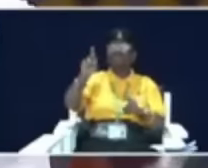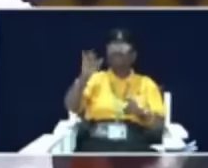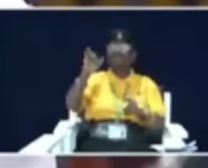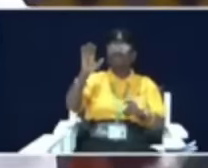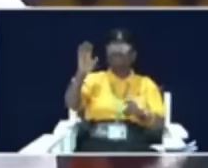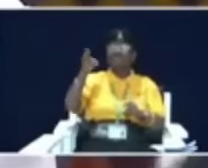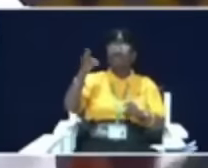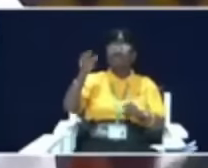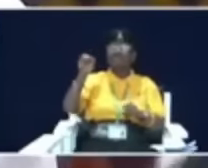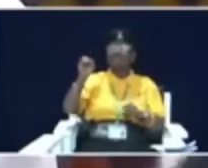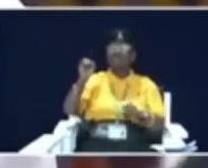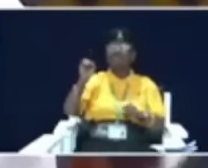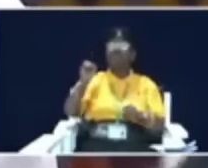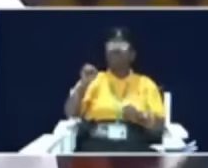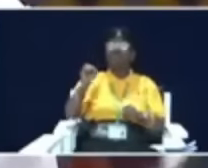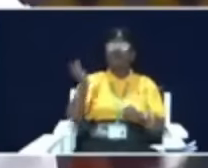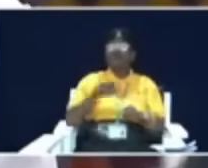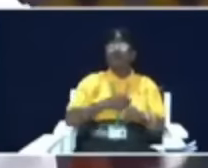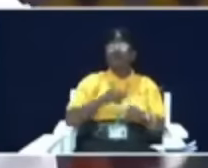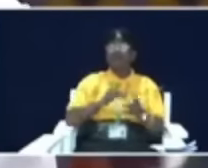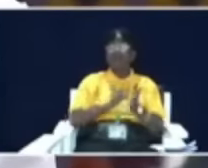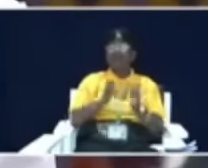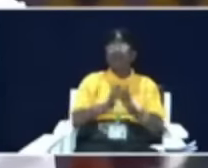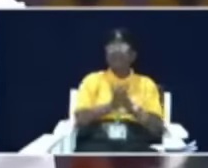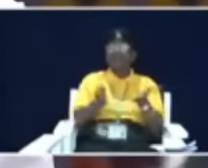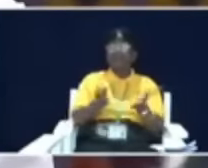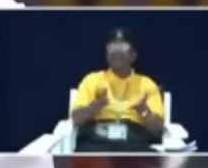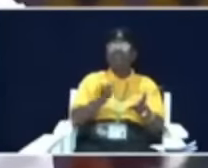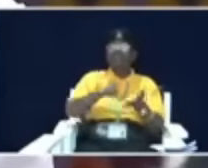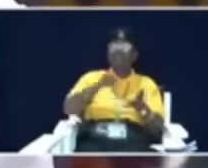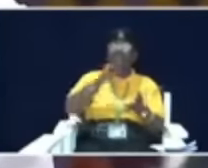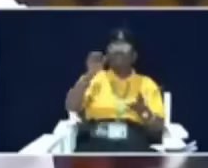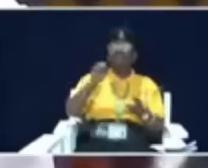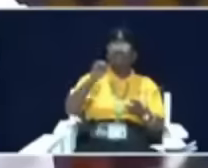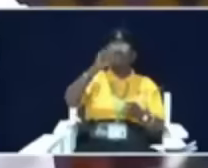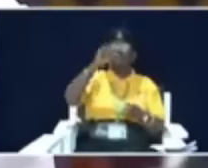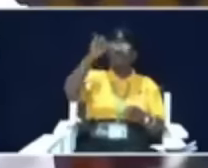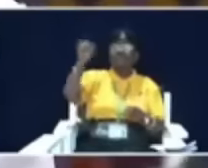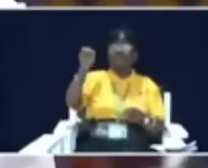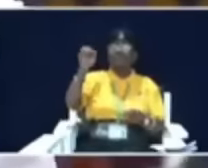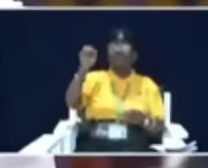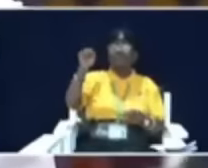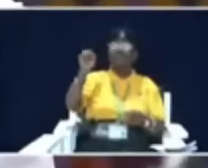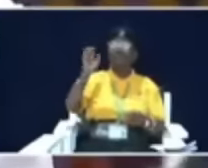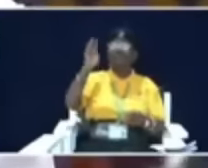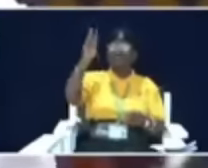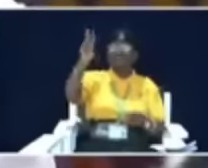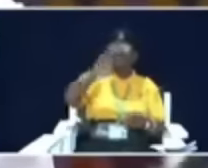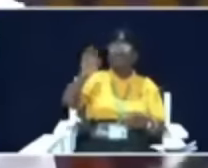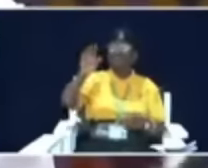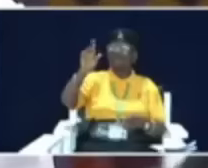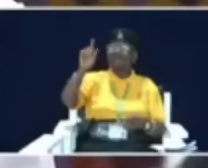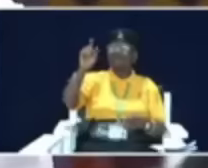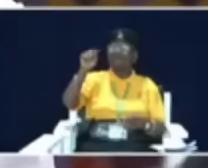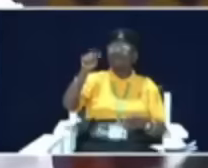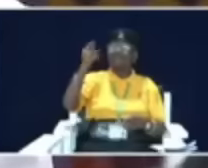chapter 6, verse 20. Joshua 6, verse 20. So the people shouted when